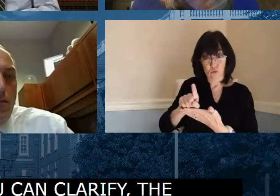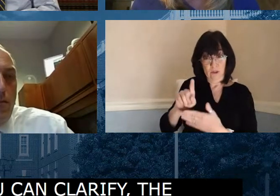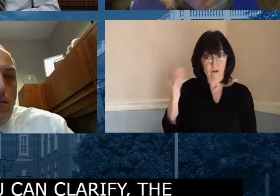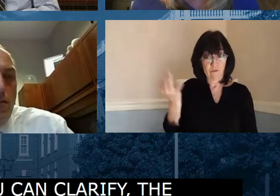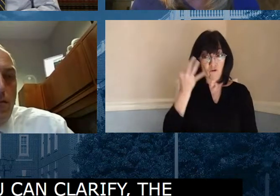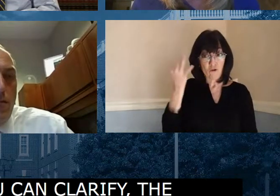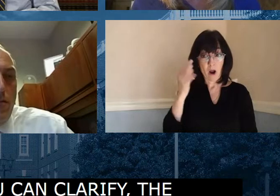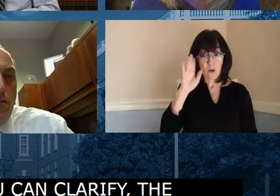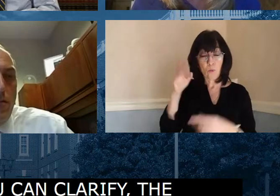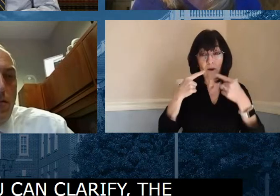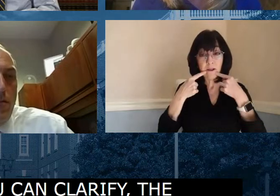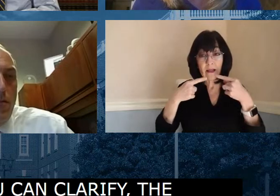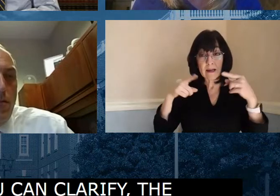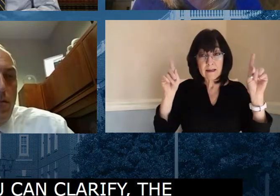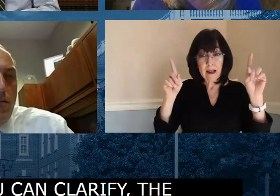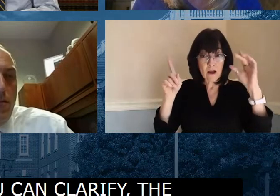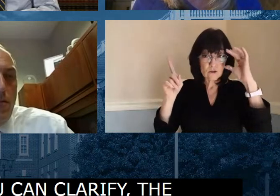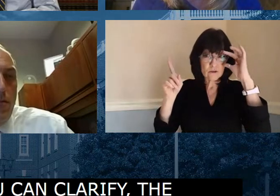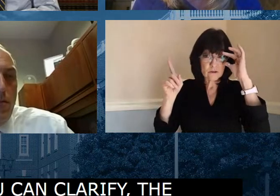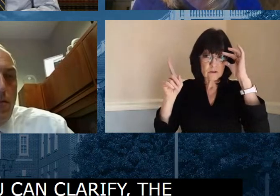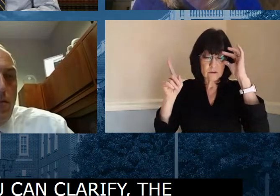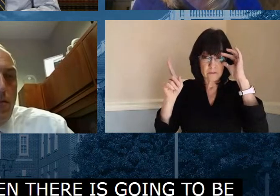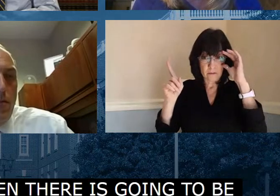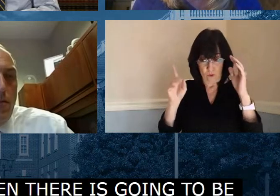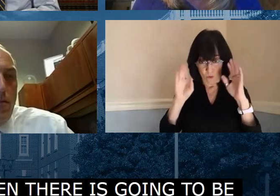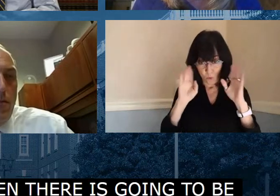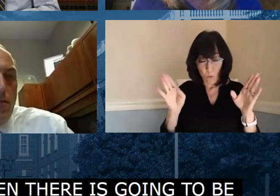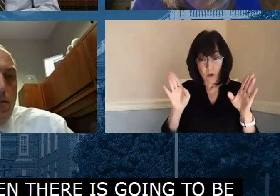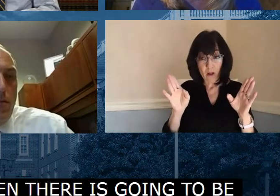announcement. We're probably not waiting on Friday to start distributing